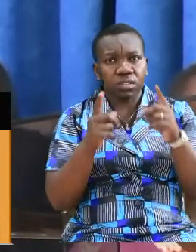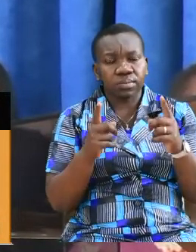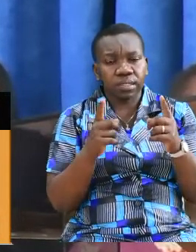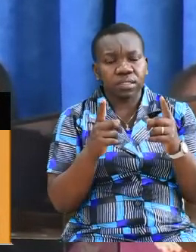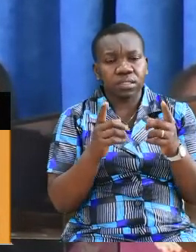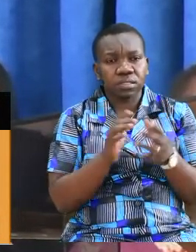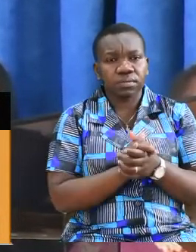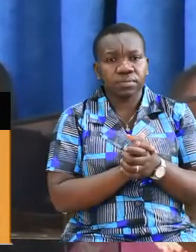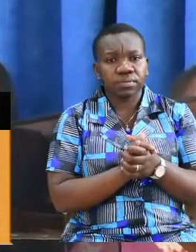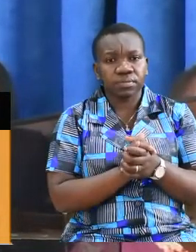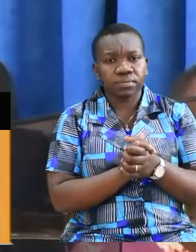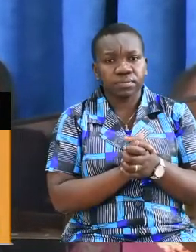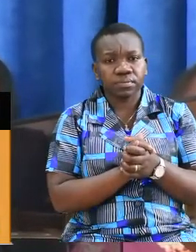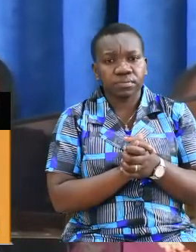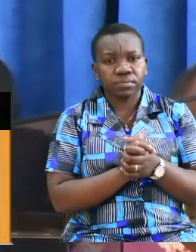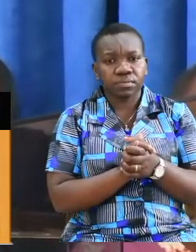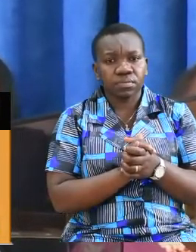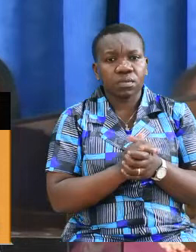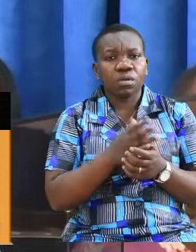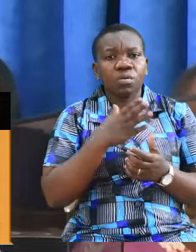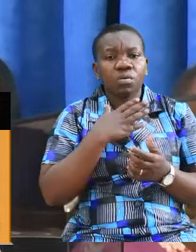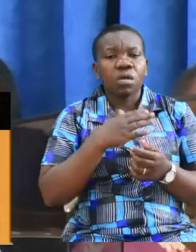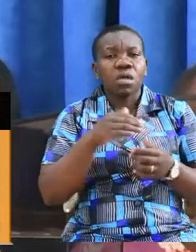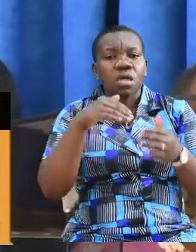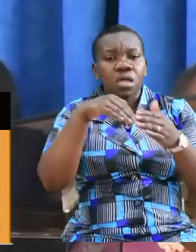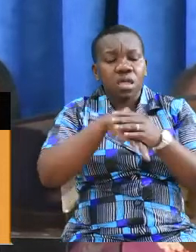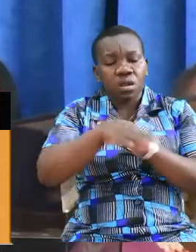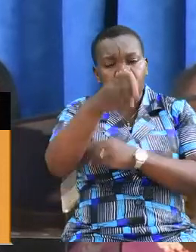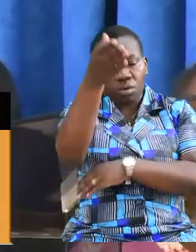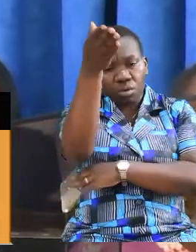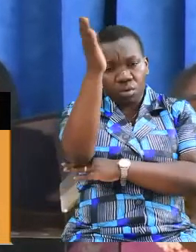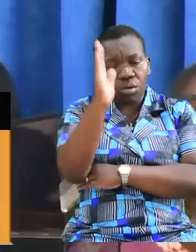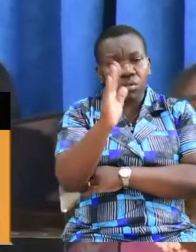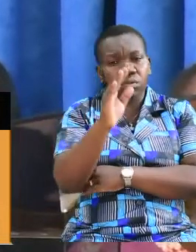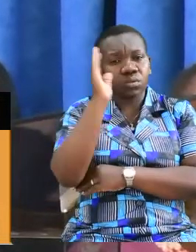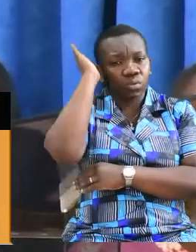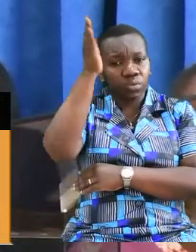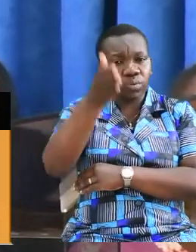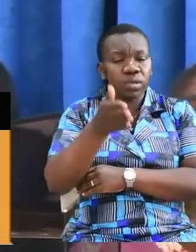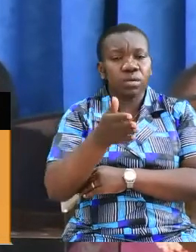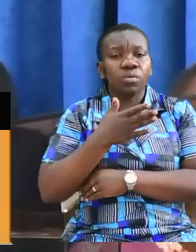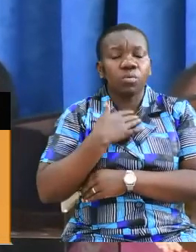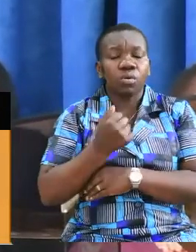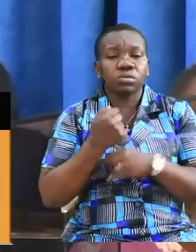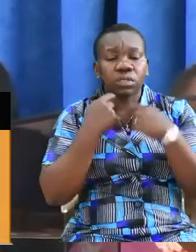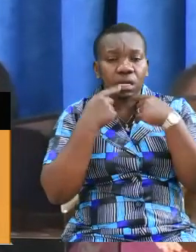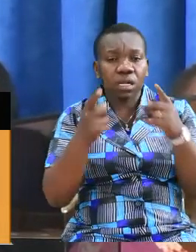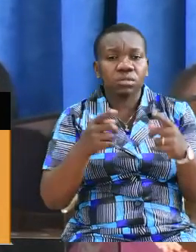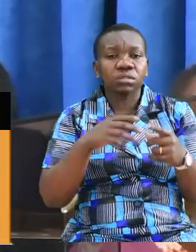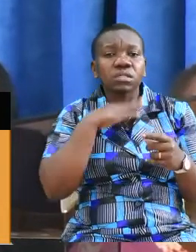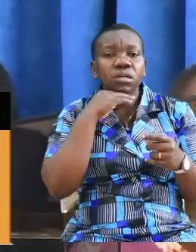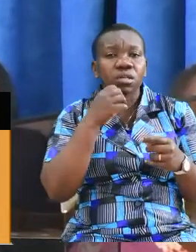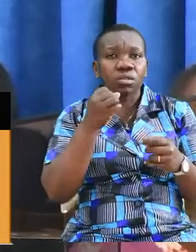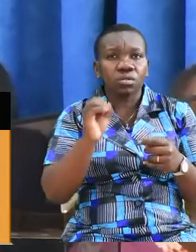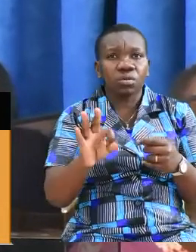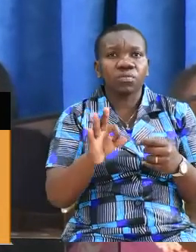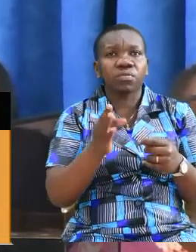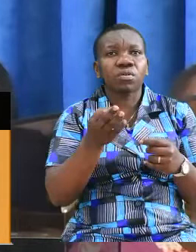With heartfelt condolence, we would like to announce the death of Dorcas Wanjiku Wanjama that occurred on